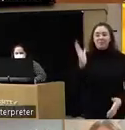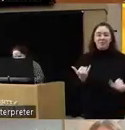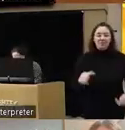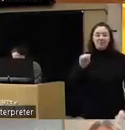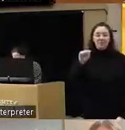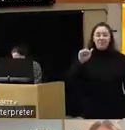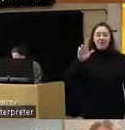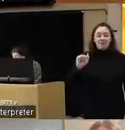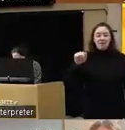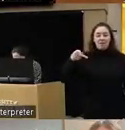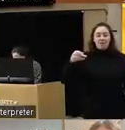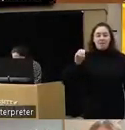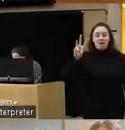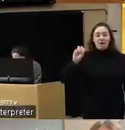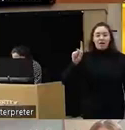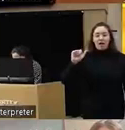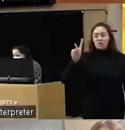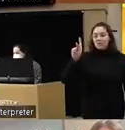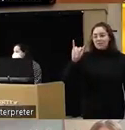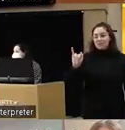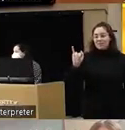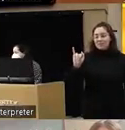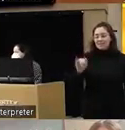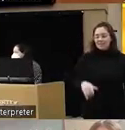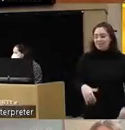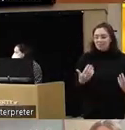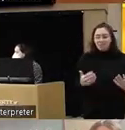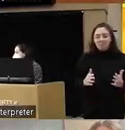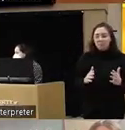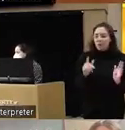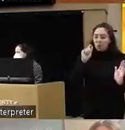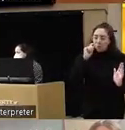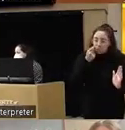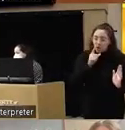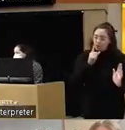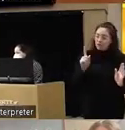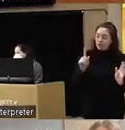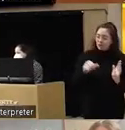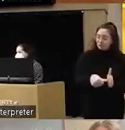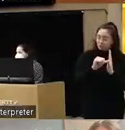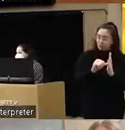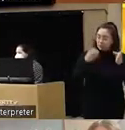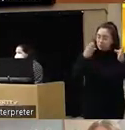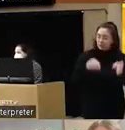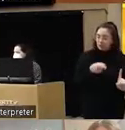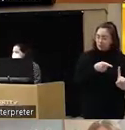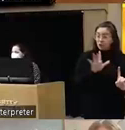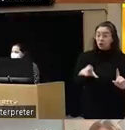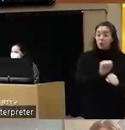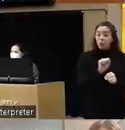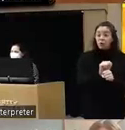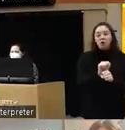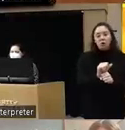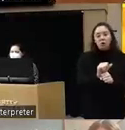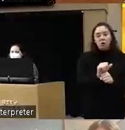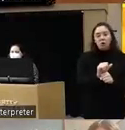Sara Pawlowski. This is like such a cool and impressive person, and the work that she does is both near and